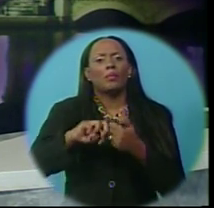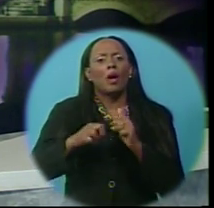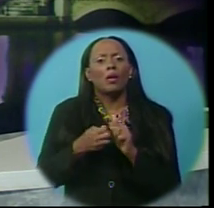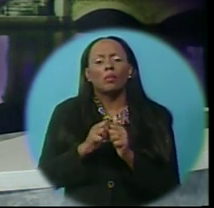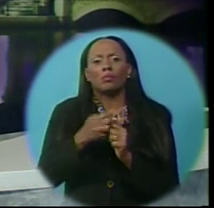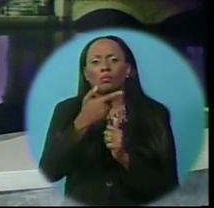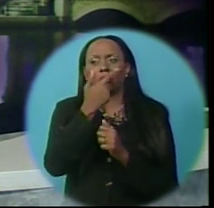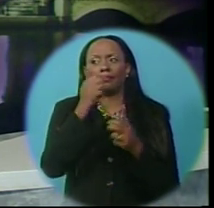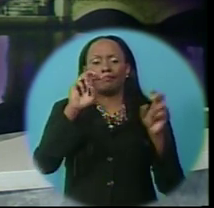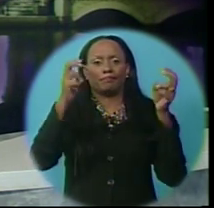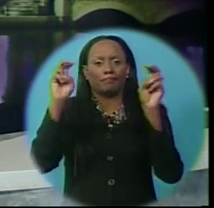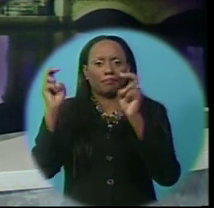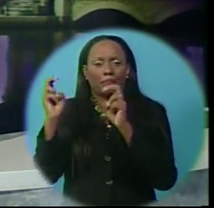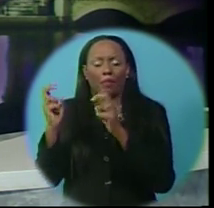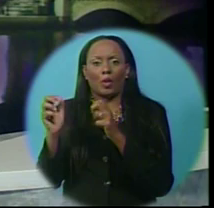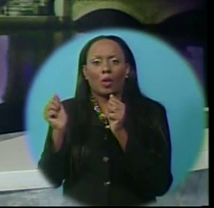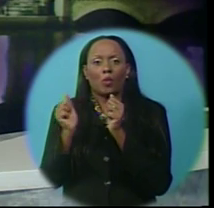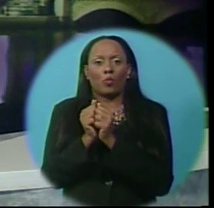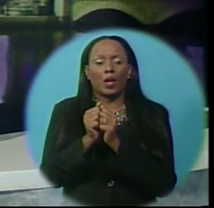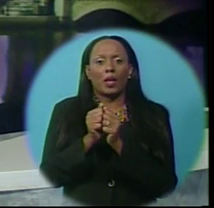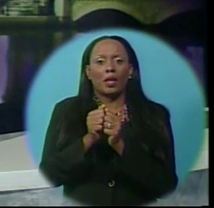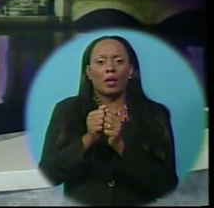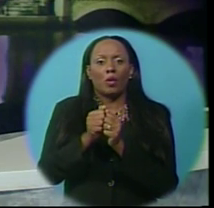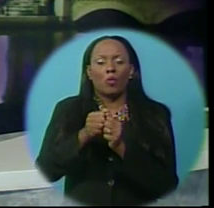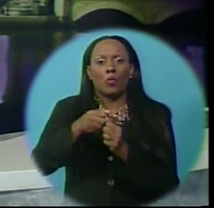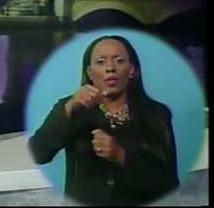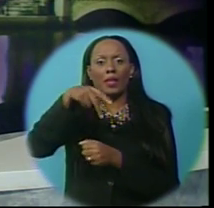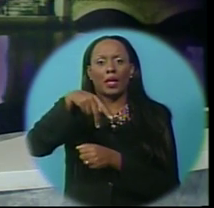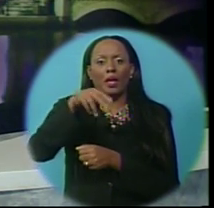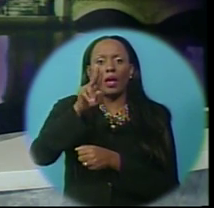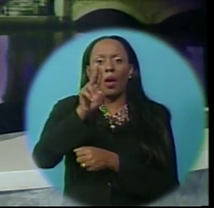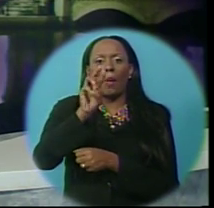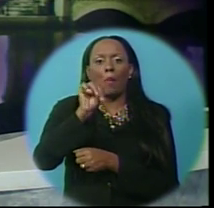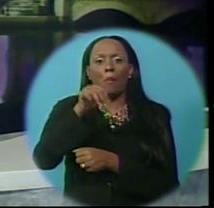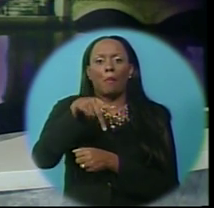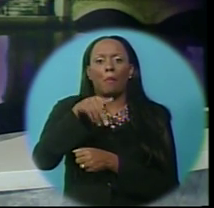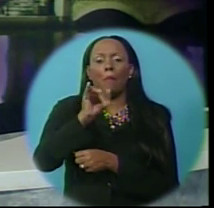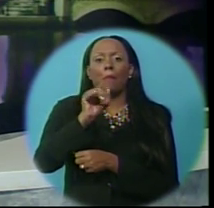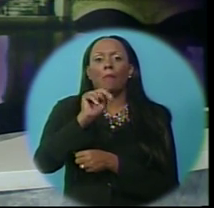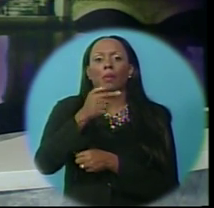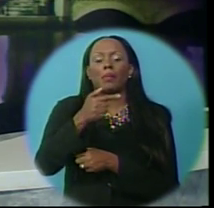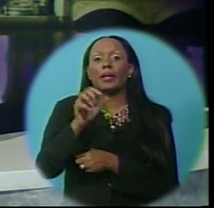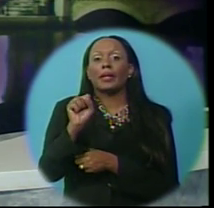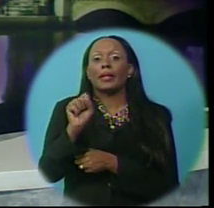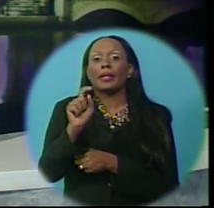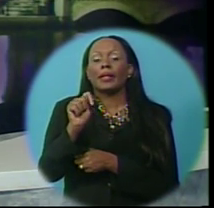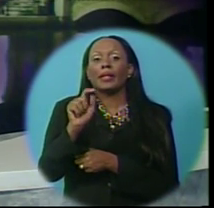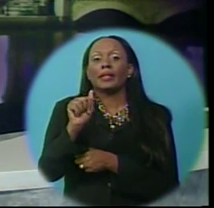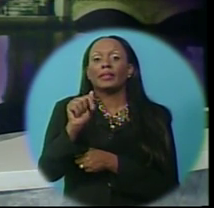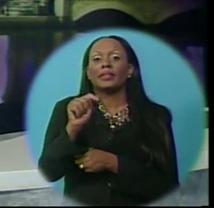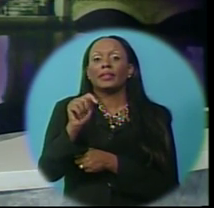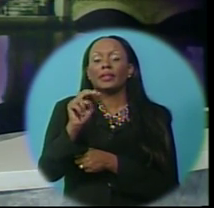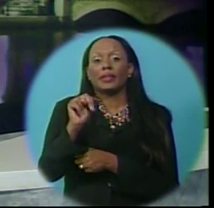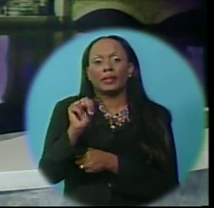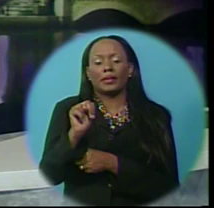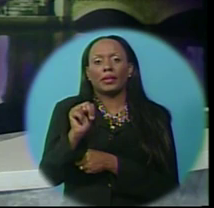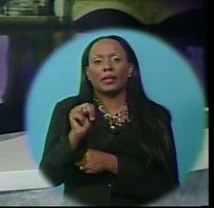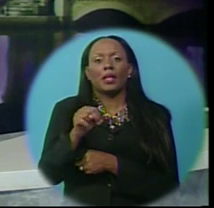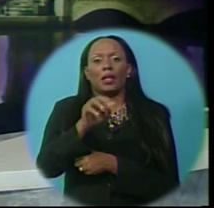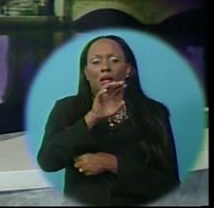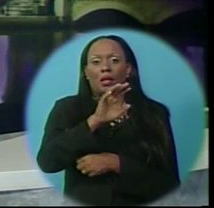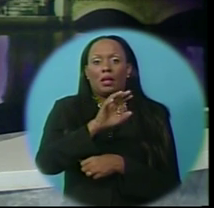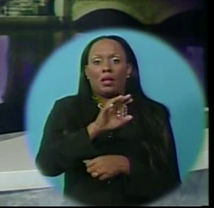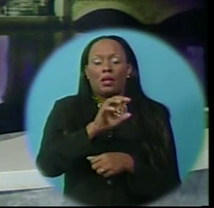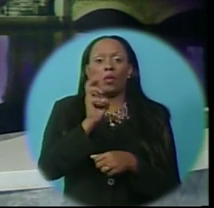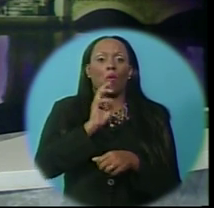is directly linked to issues being experienced at Golden Ridge Pumping Station. The BWA has been forced to shut down